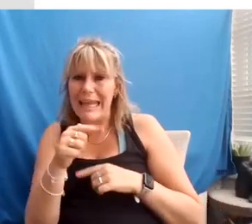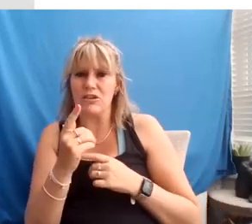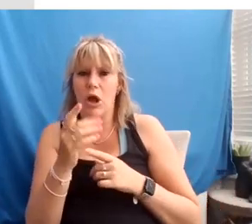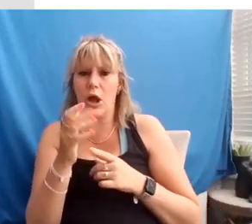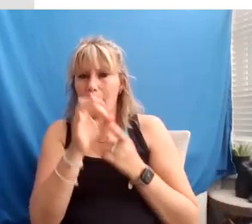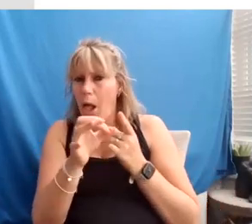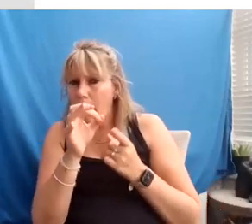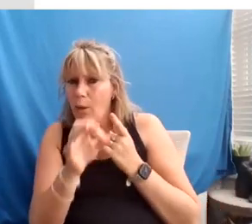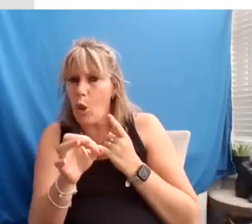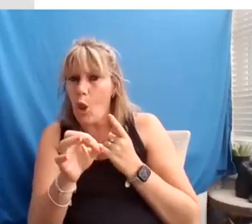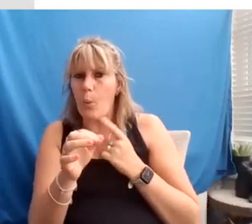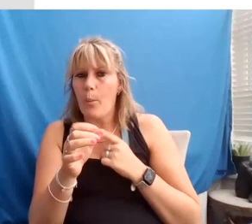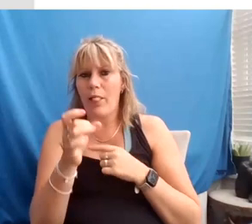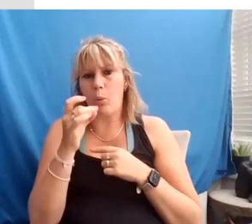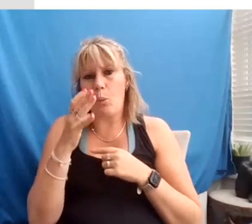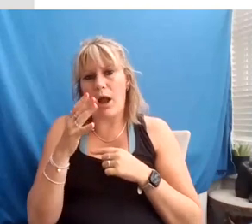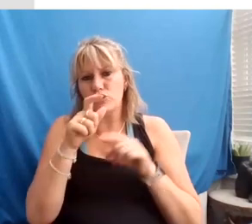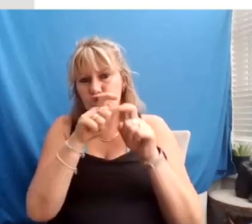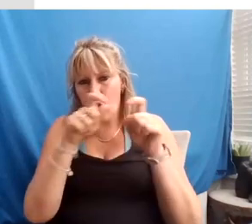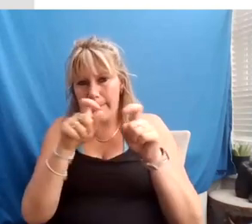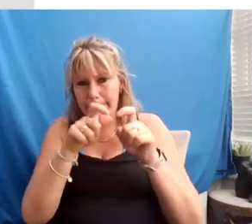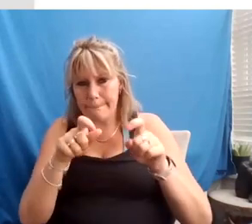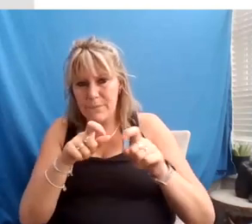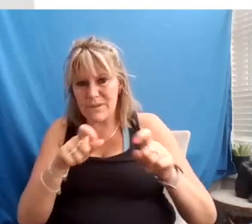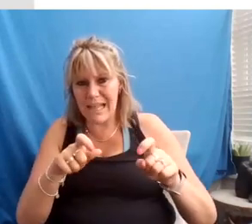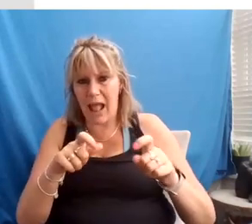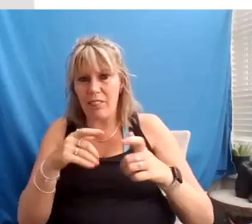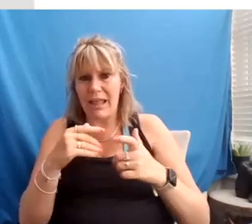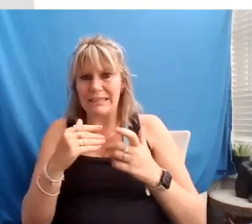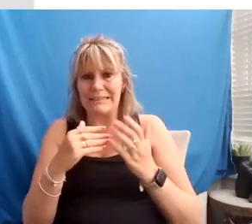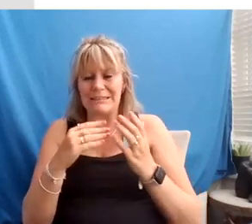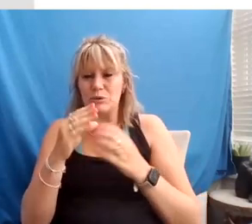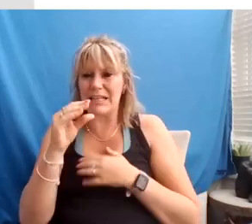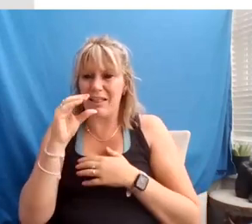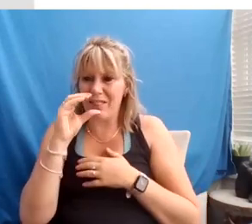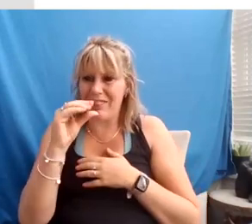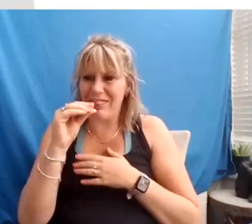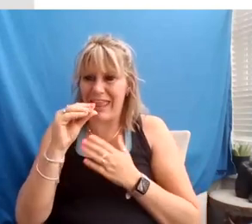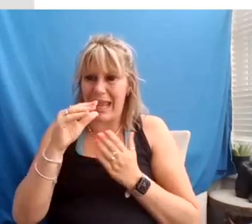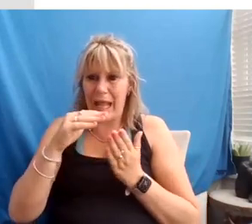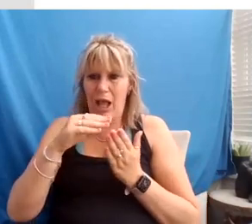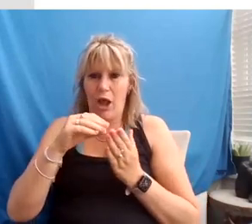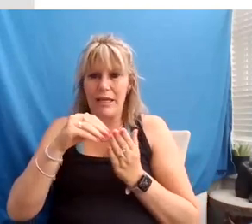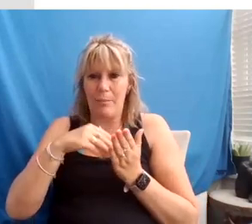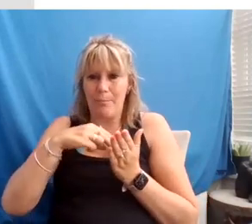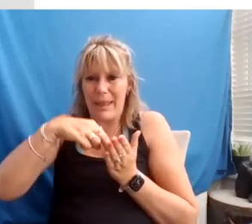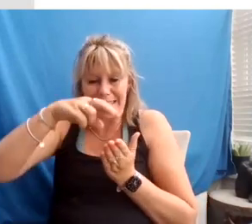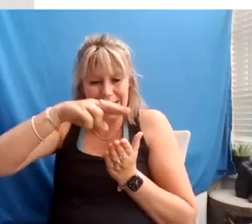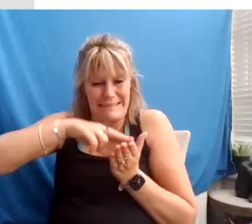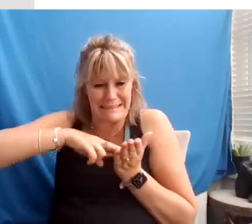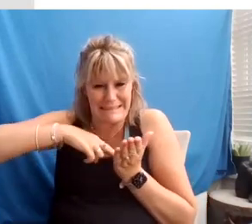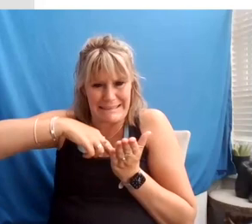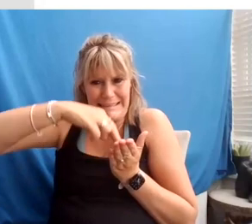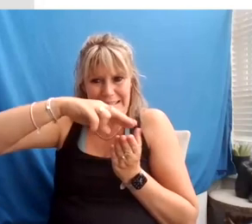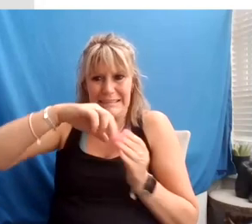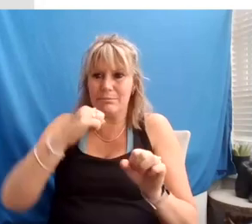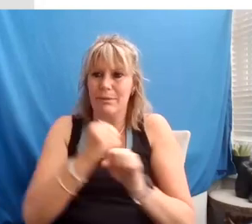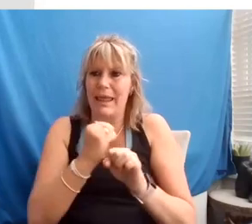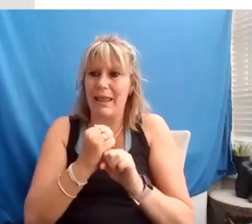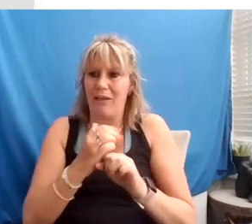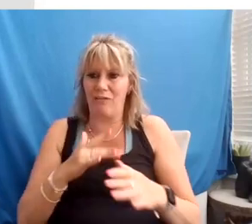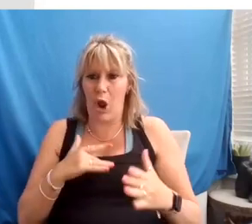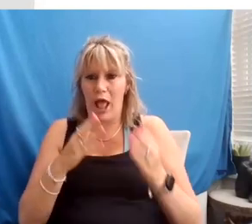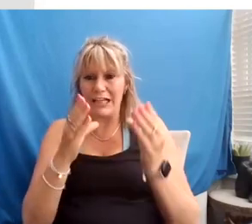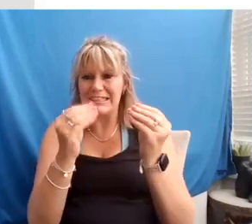stripes. And then she'd put this very thick paste all over the paper to make it textured. So I